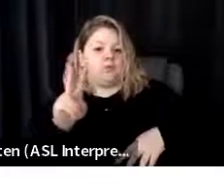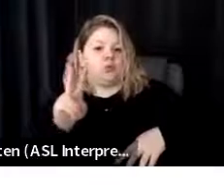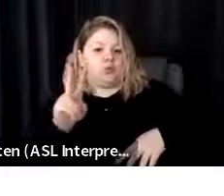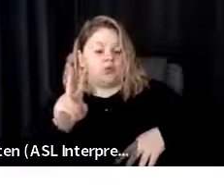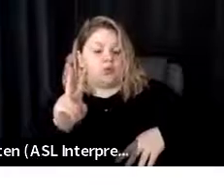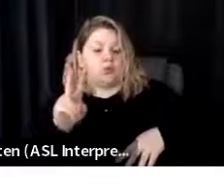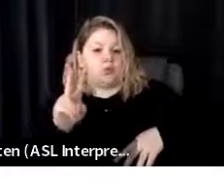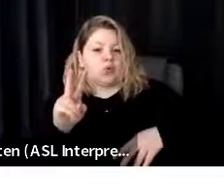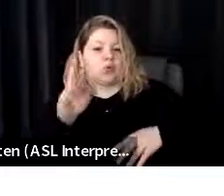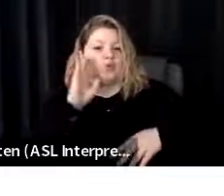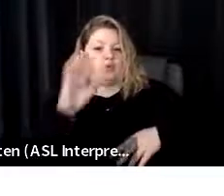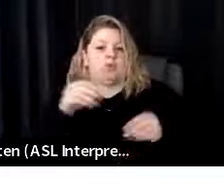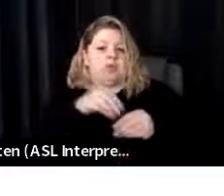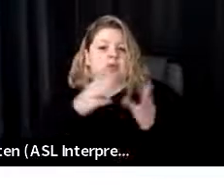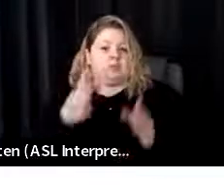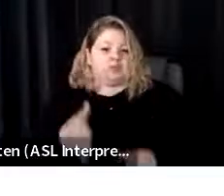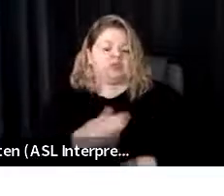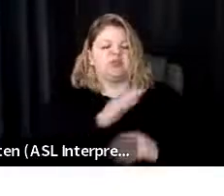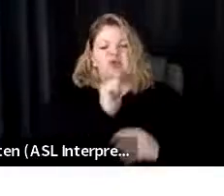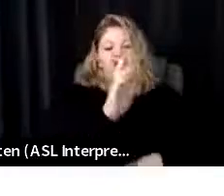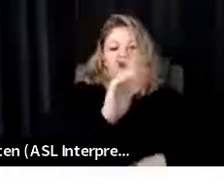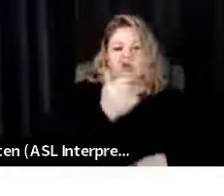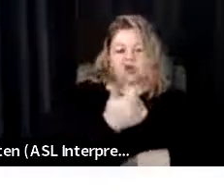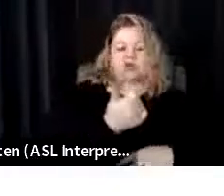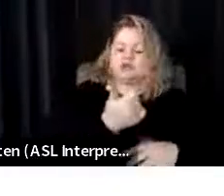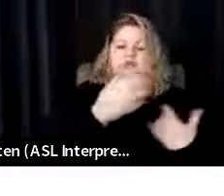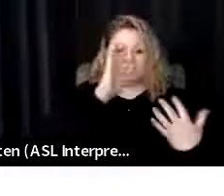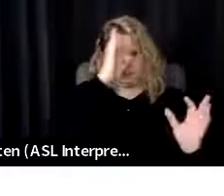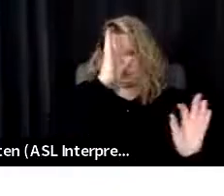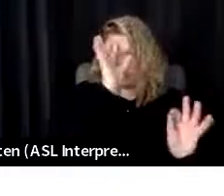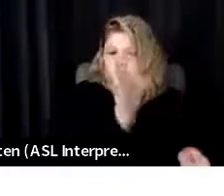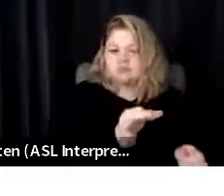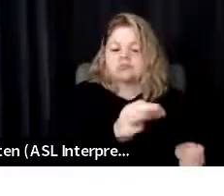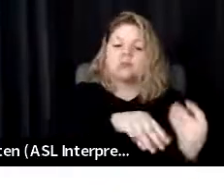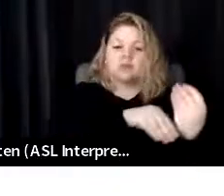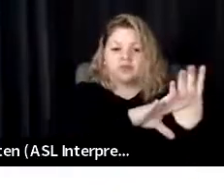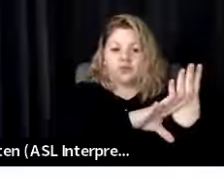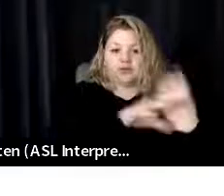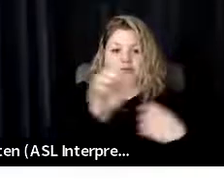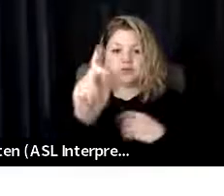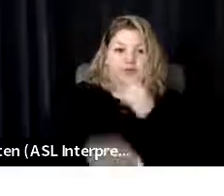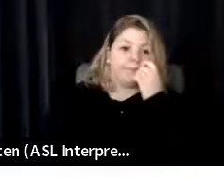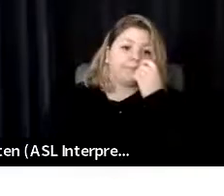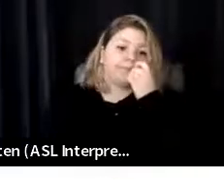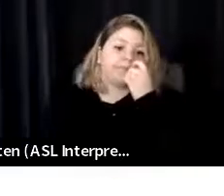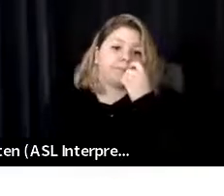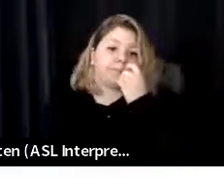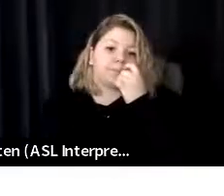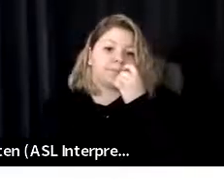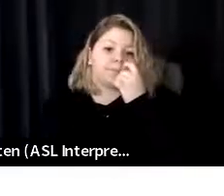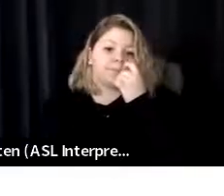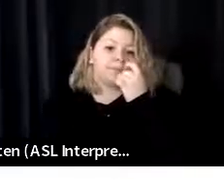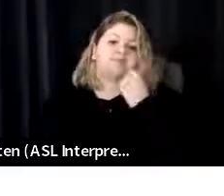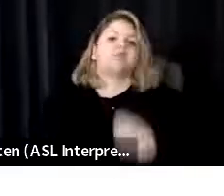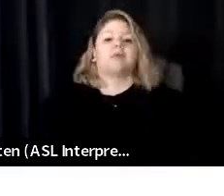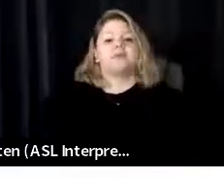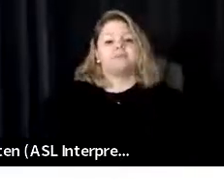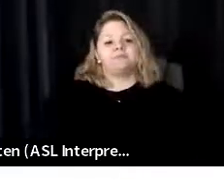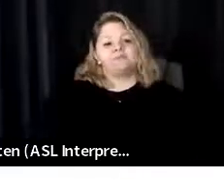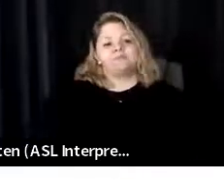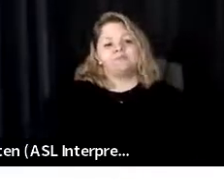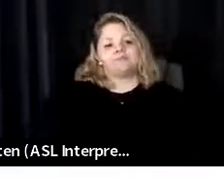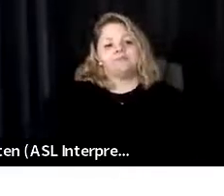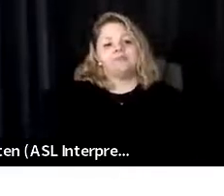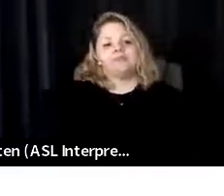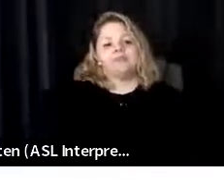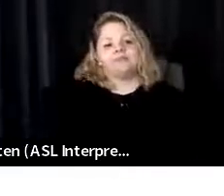be virtual, and then the meetings in the fall thereafter will be in person. But that's not,